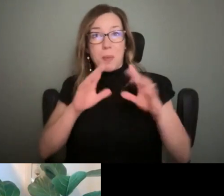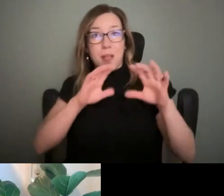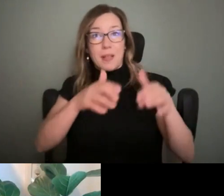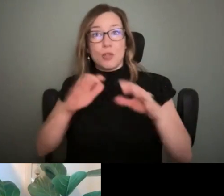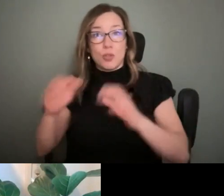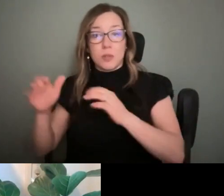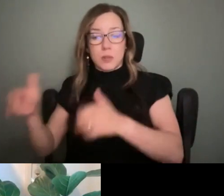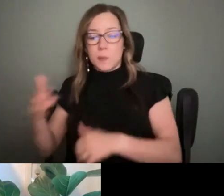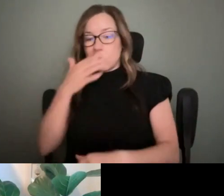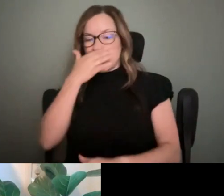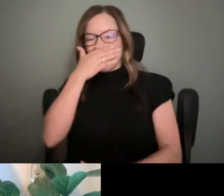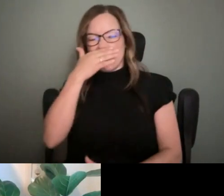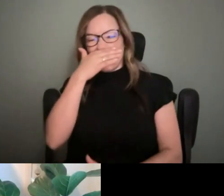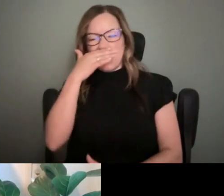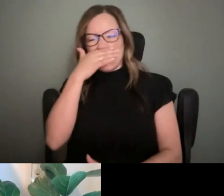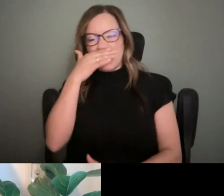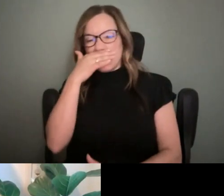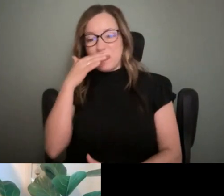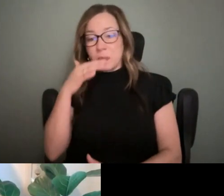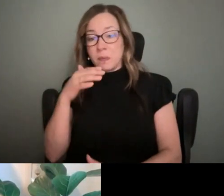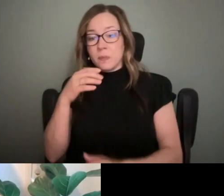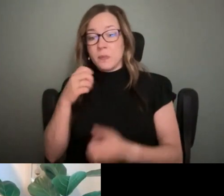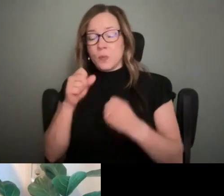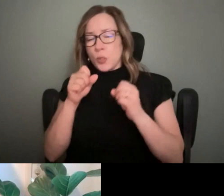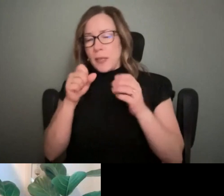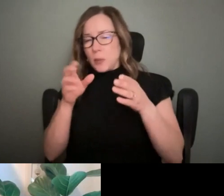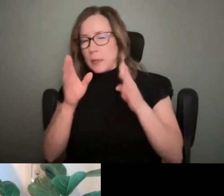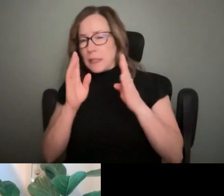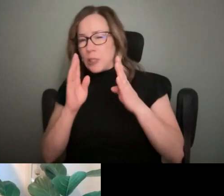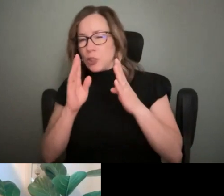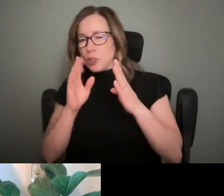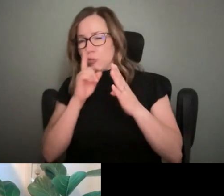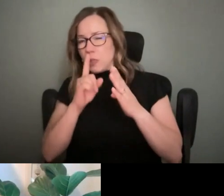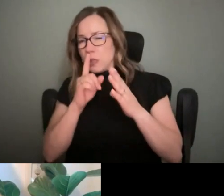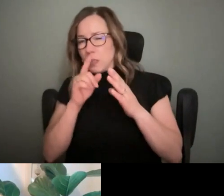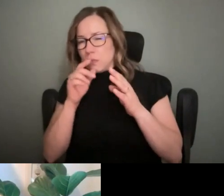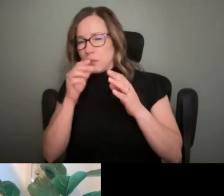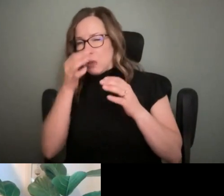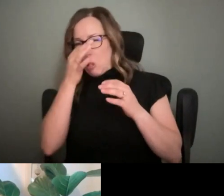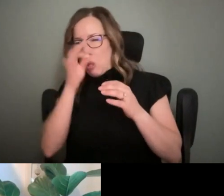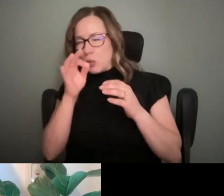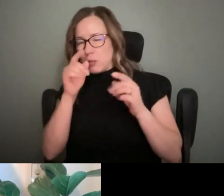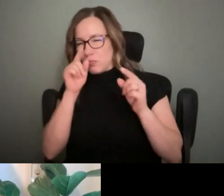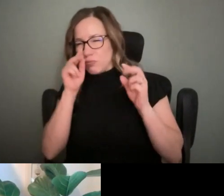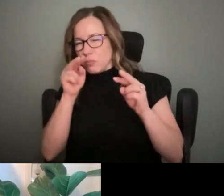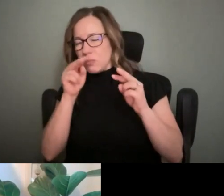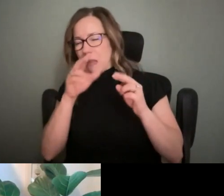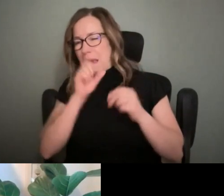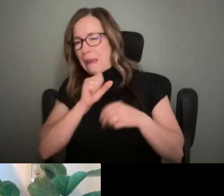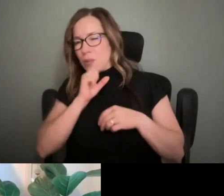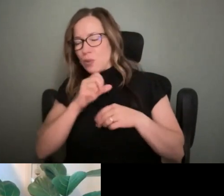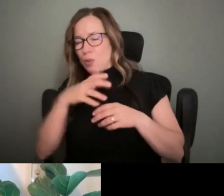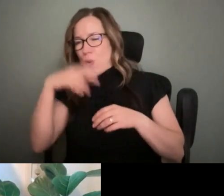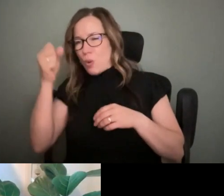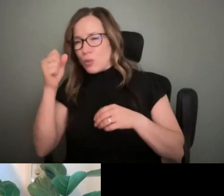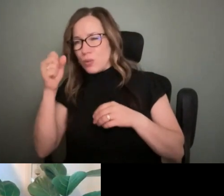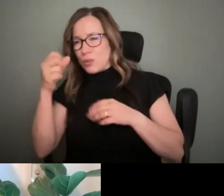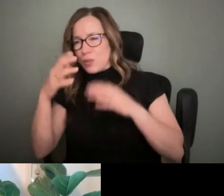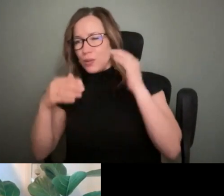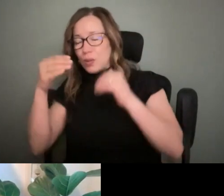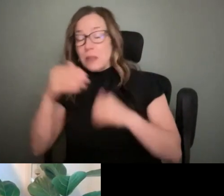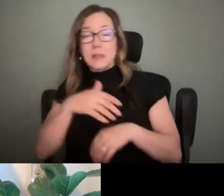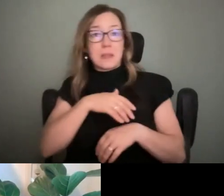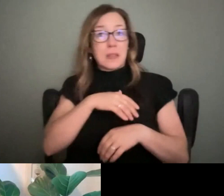to pay most closely attention to aging and older adults, people with disabilities, and their